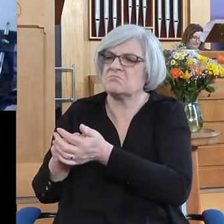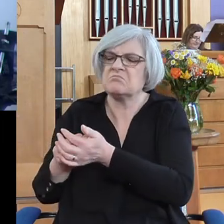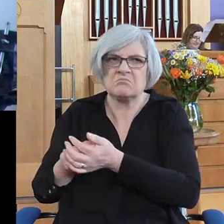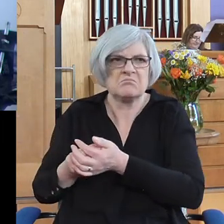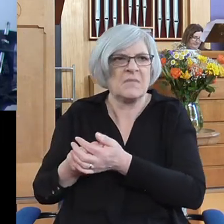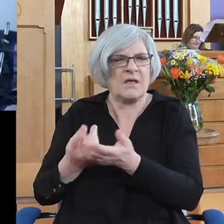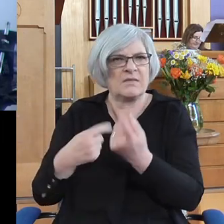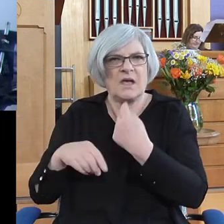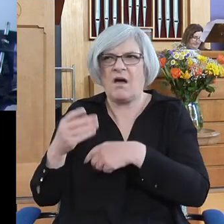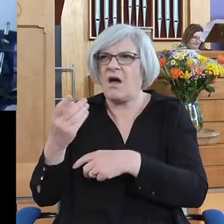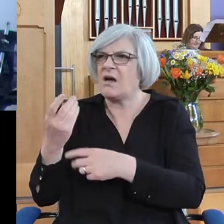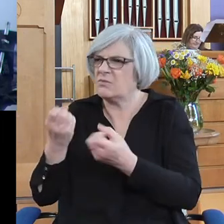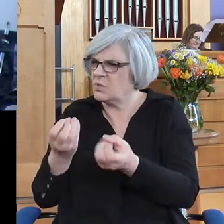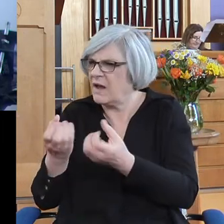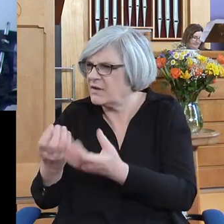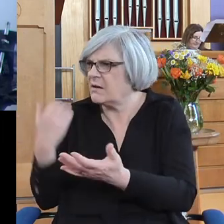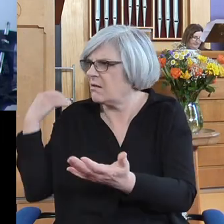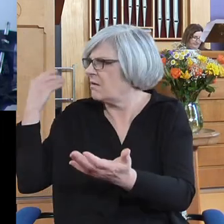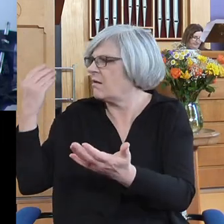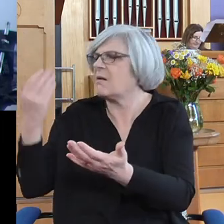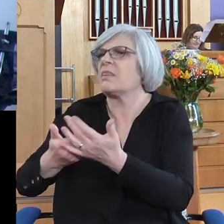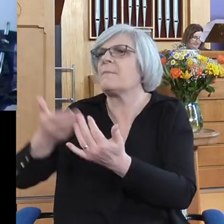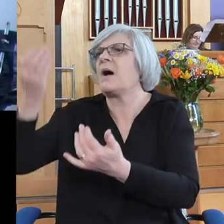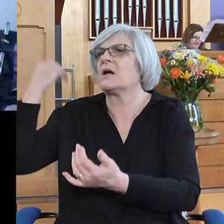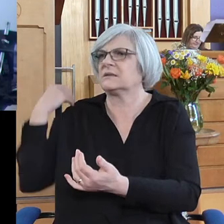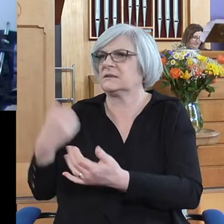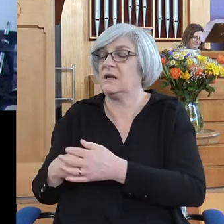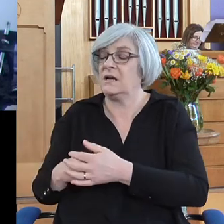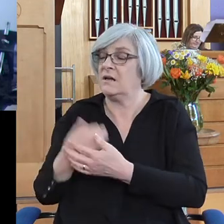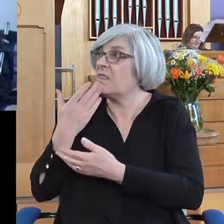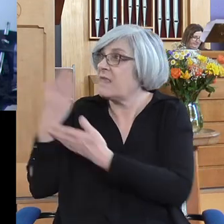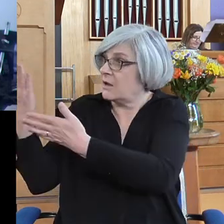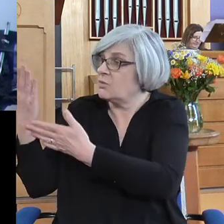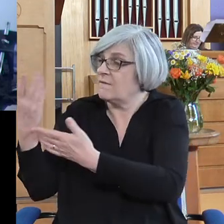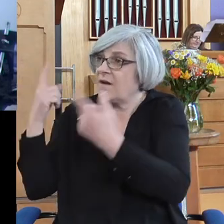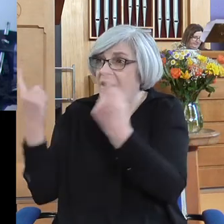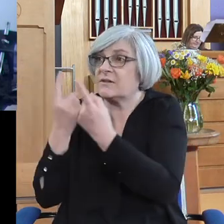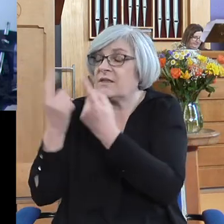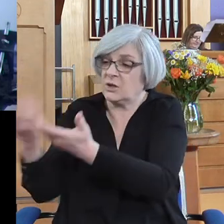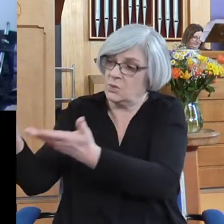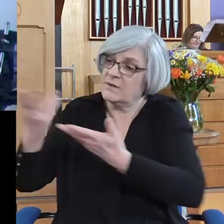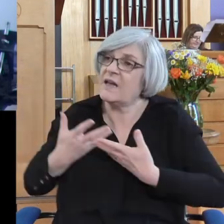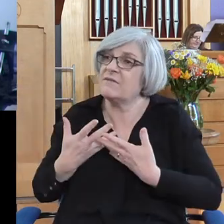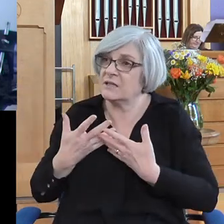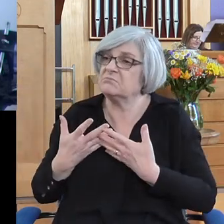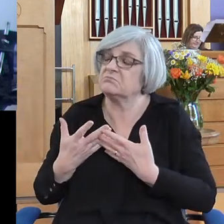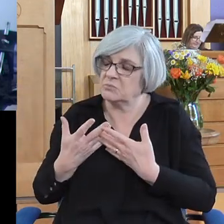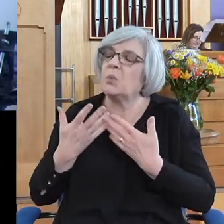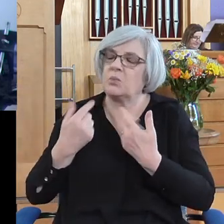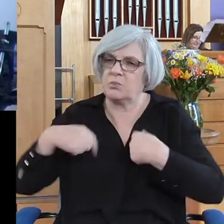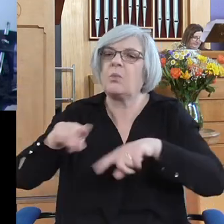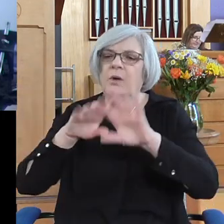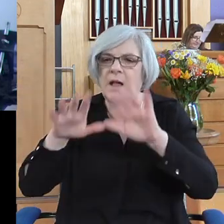other times and other ways as a token of thanks for all you have given to us. We are truly